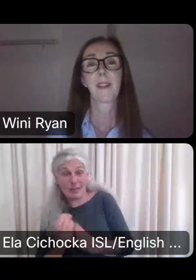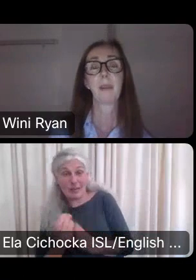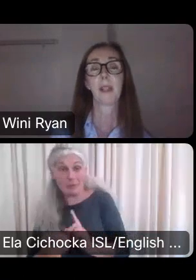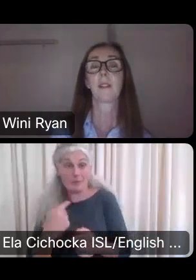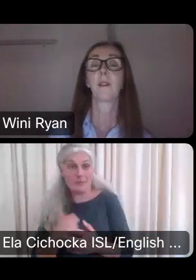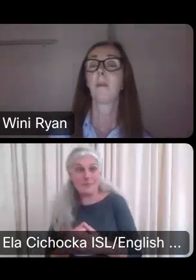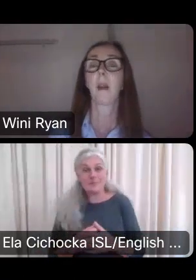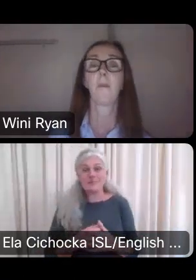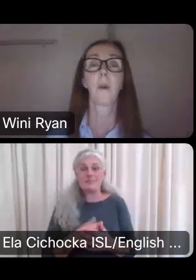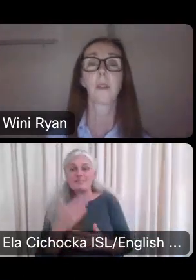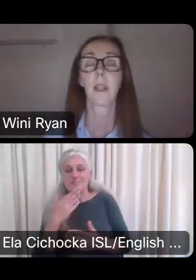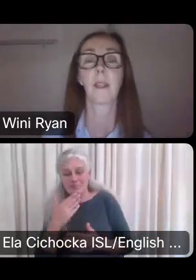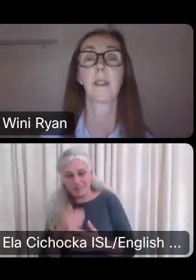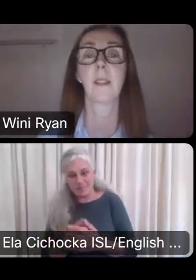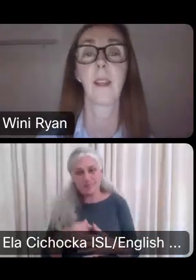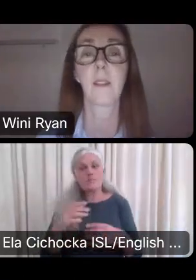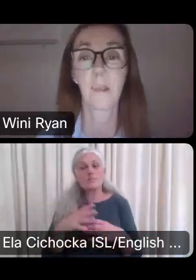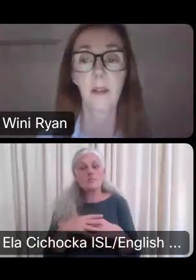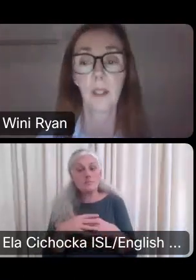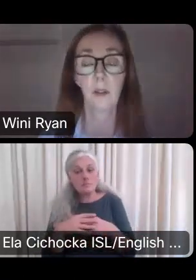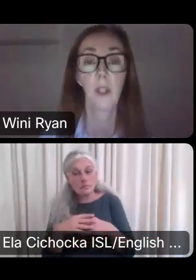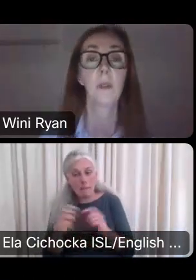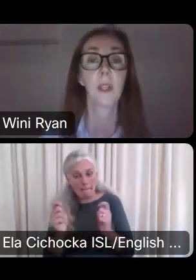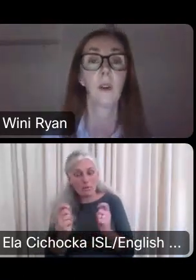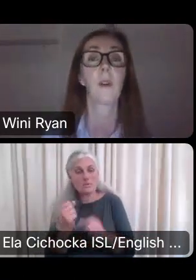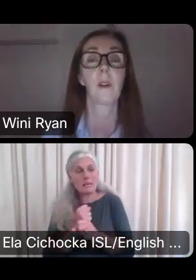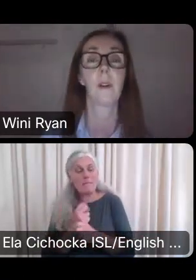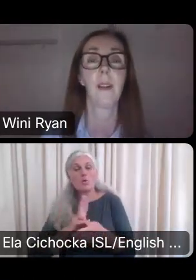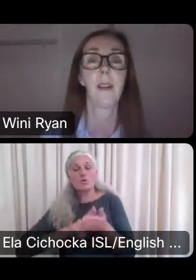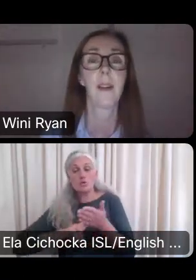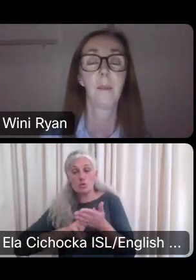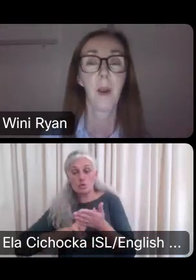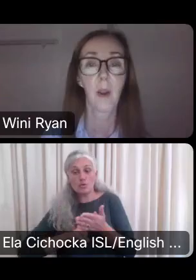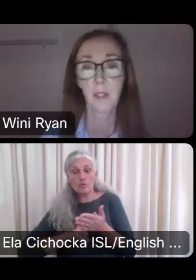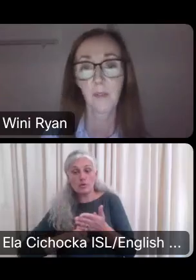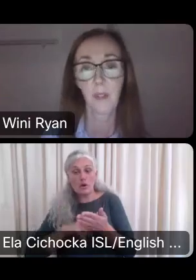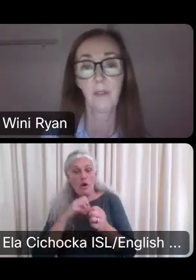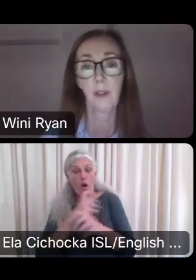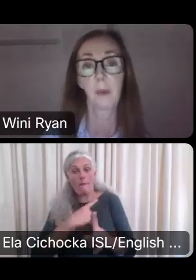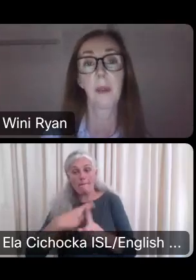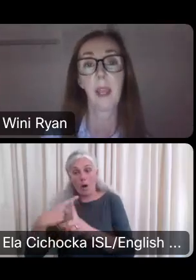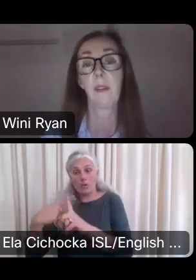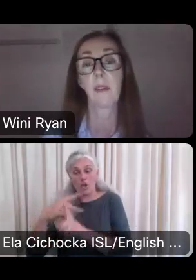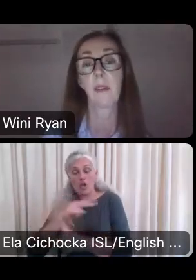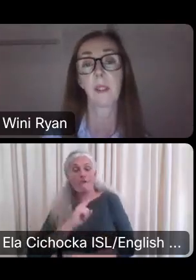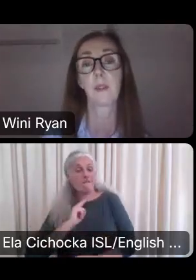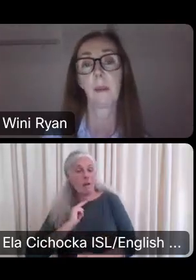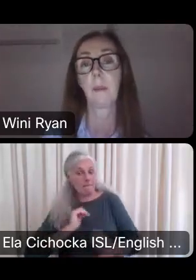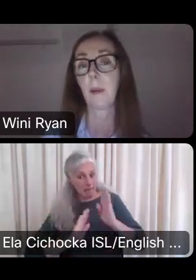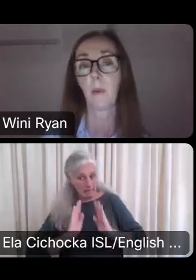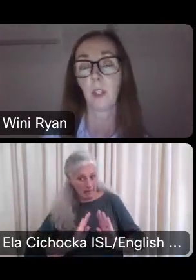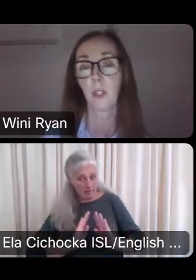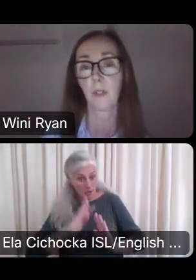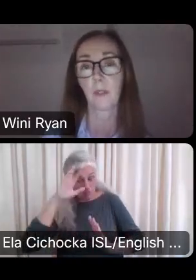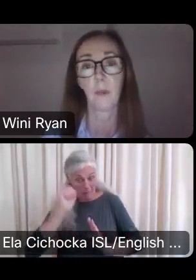thanks very much, Ali. So, and mostly it's about, you know, using all your positive nonverbal behavior first, because remember,